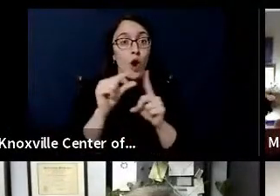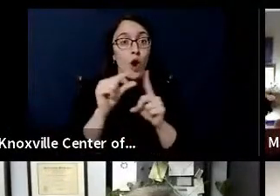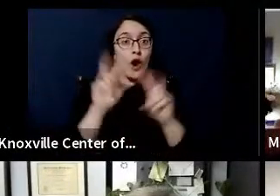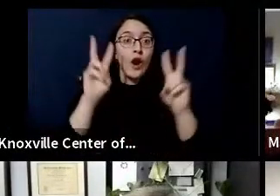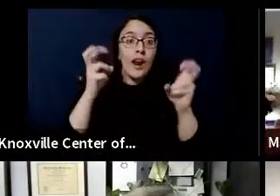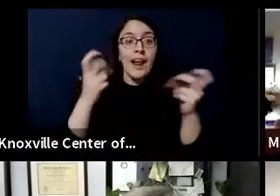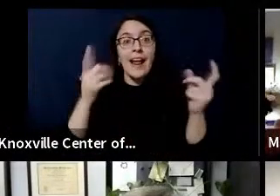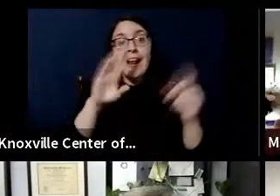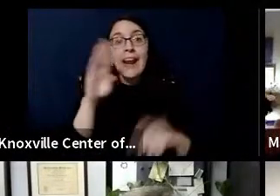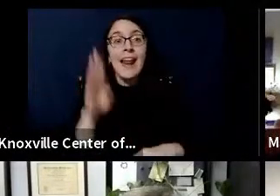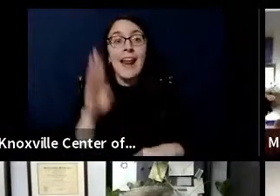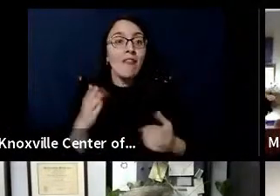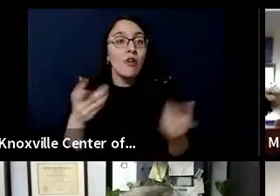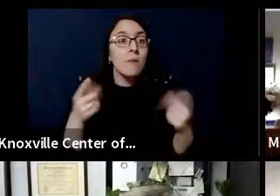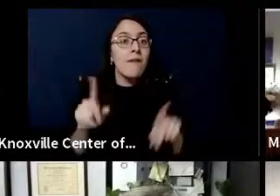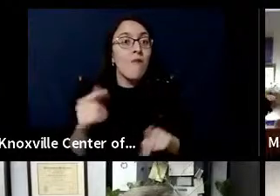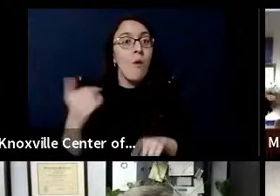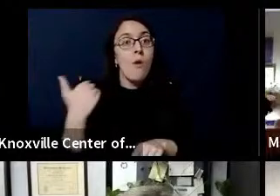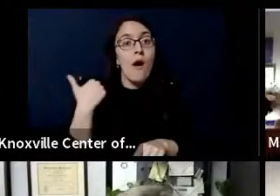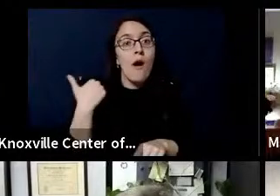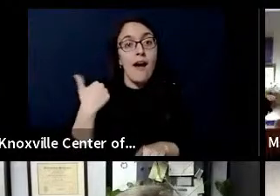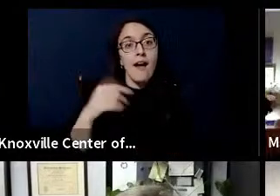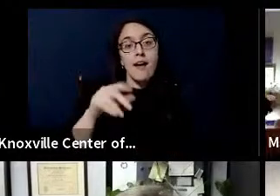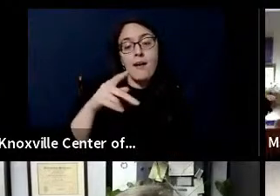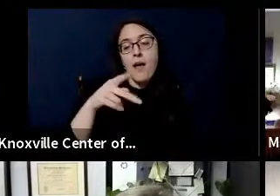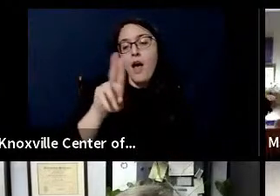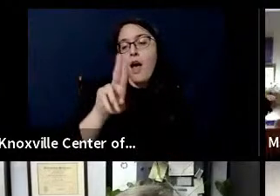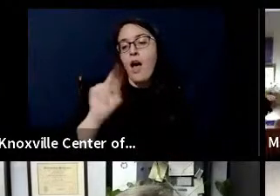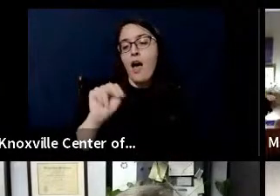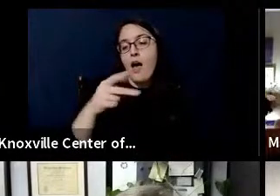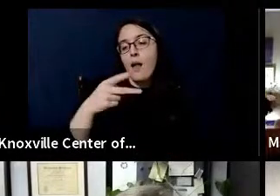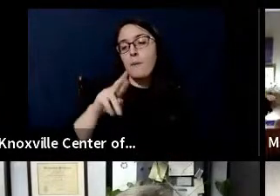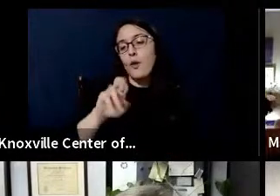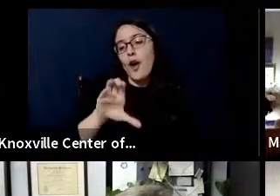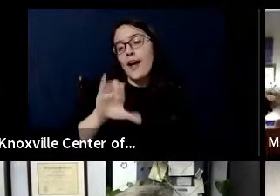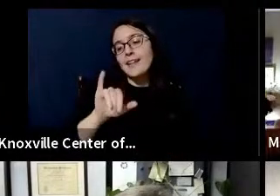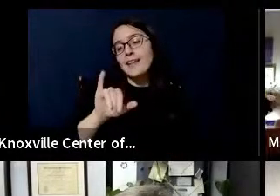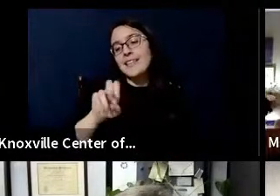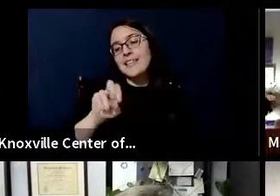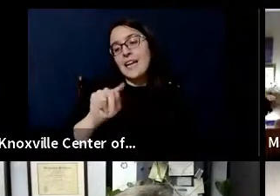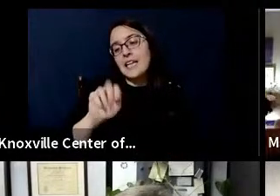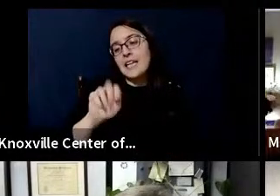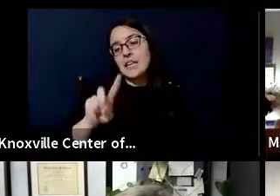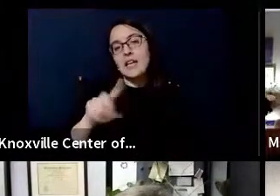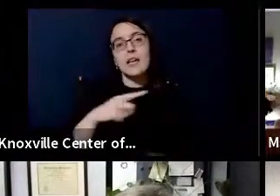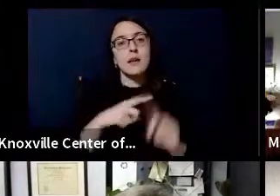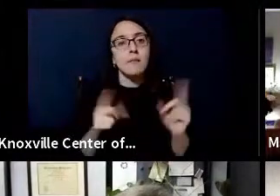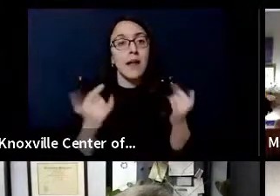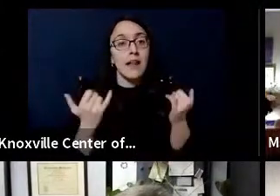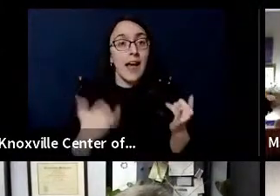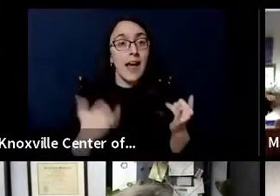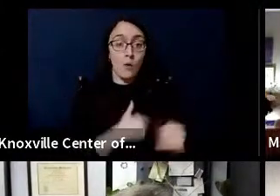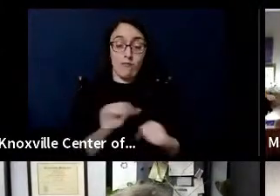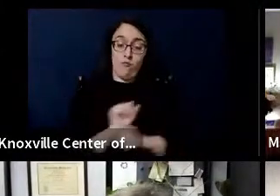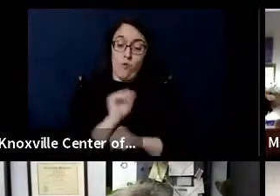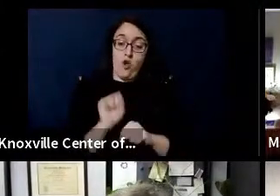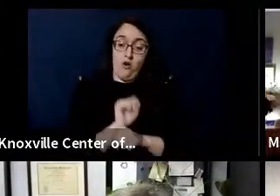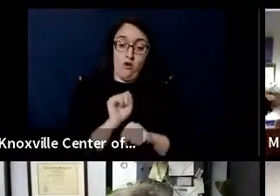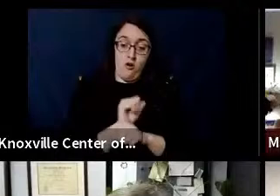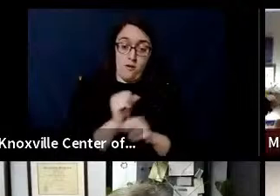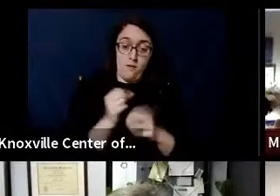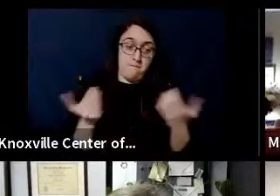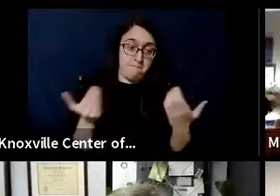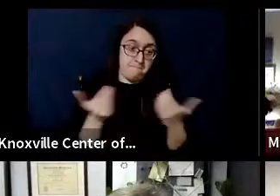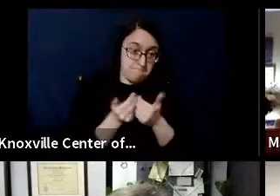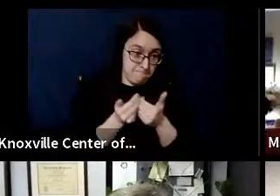this pandemic, but we have really worked together in ways that we've not worked as intimately together before. And I think it has allowed